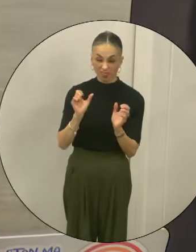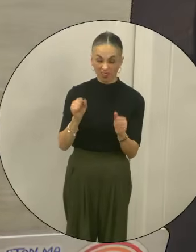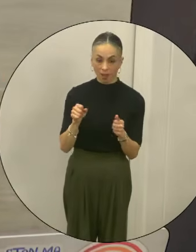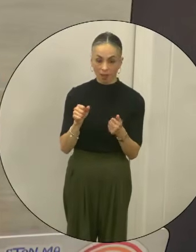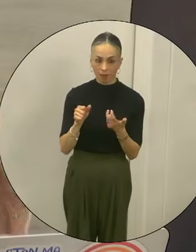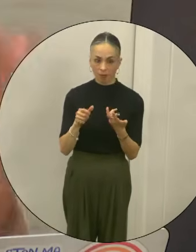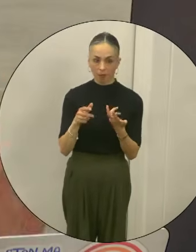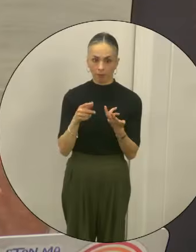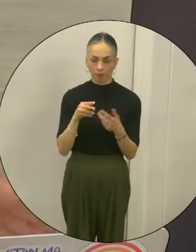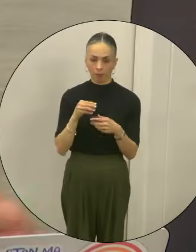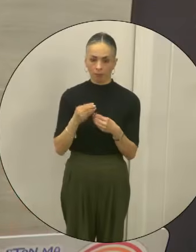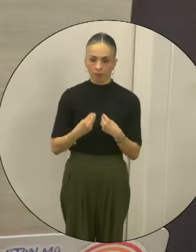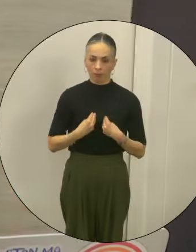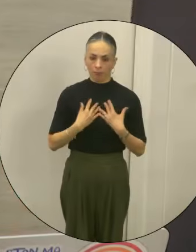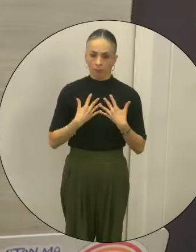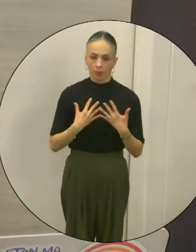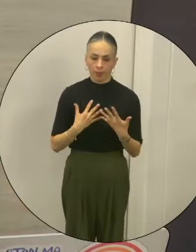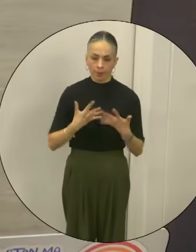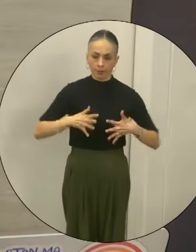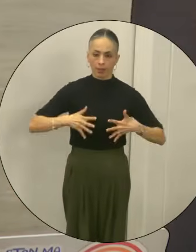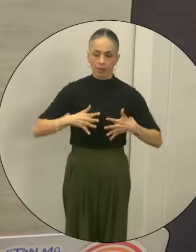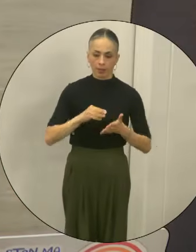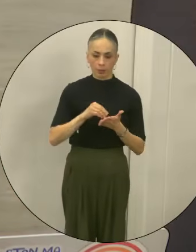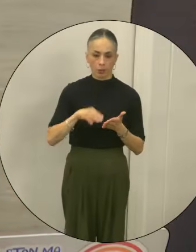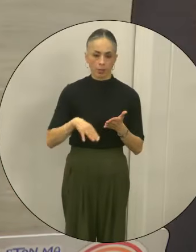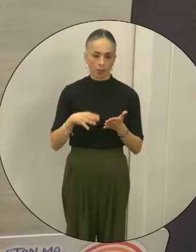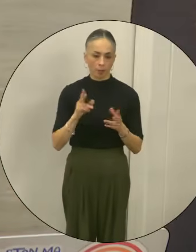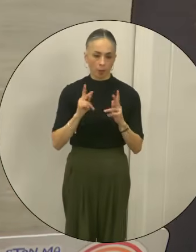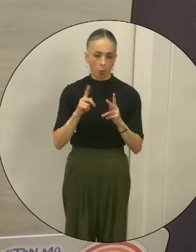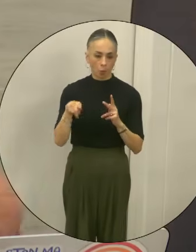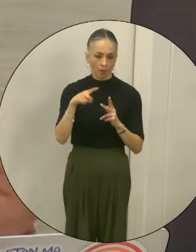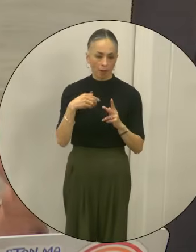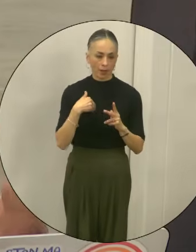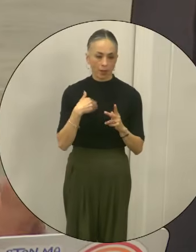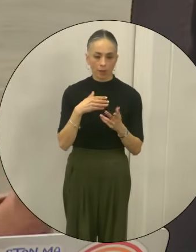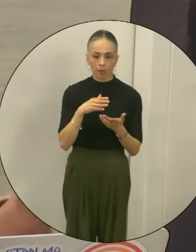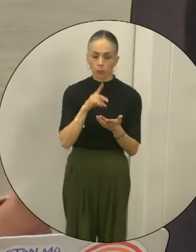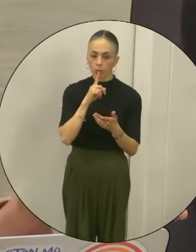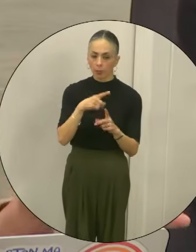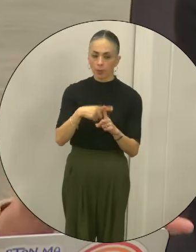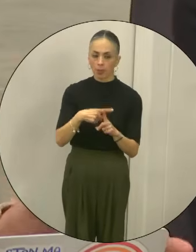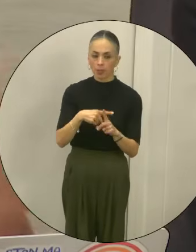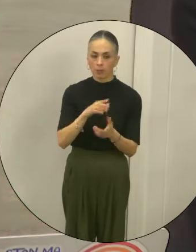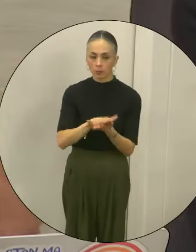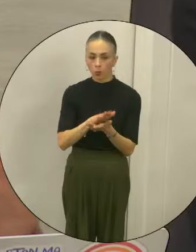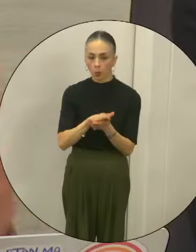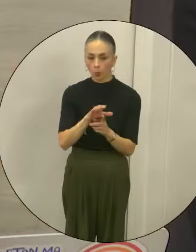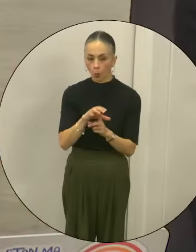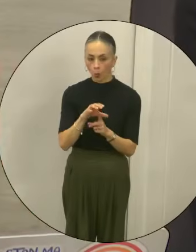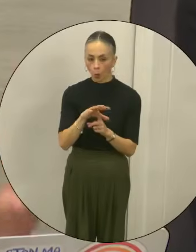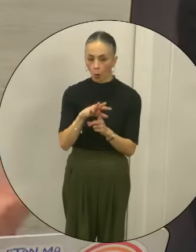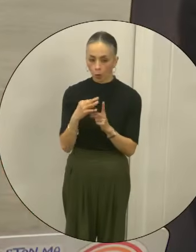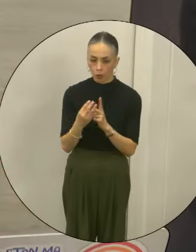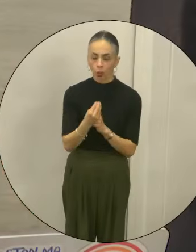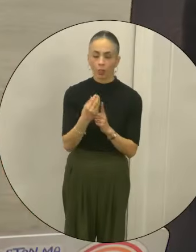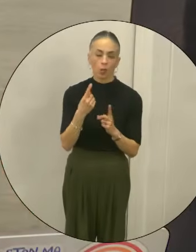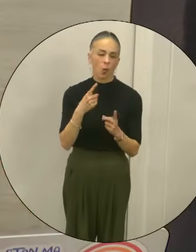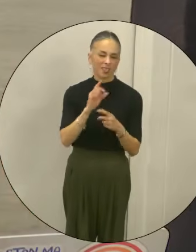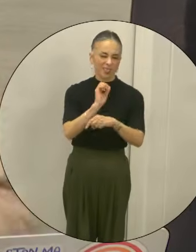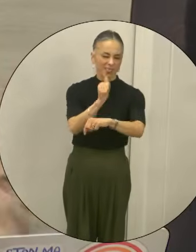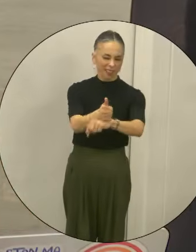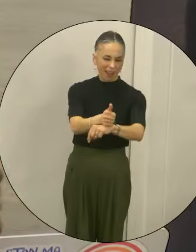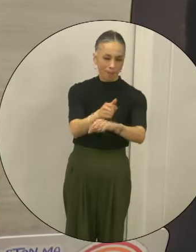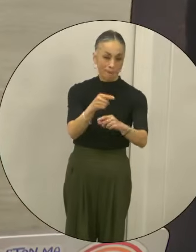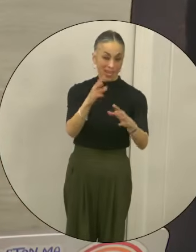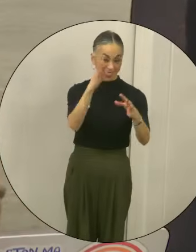for students, and schools that have had those, it's really been very positive on school culture. And I would assume that's a site-based decision, but do we have many of our